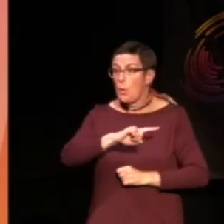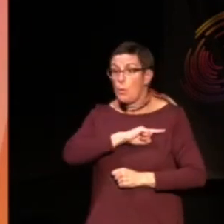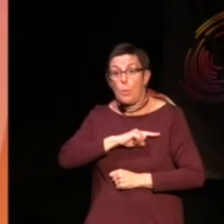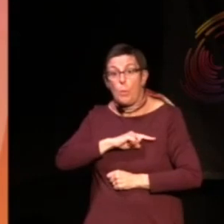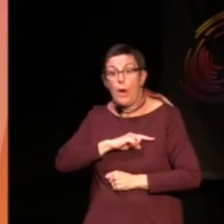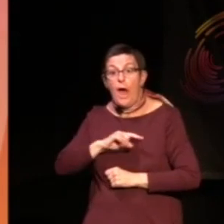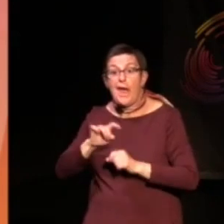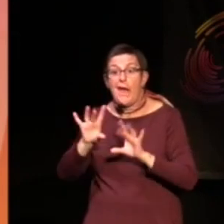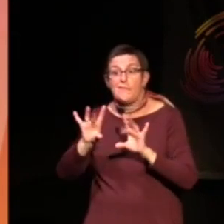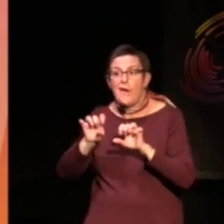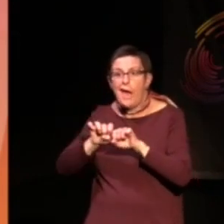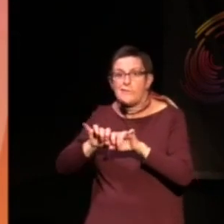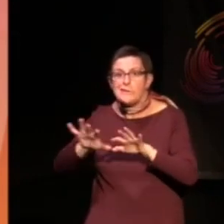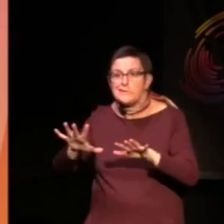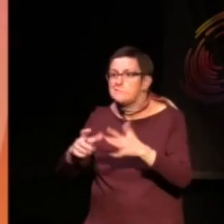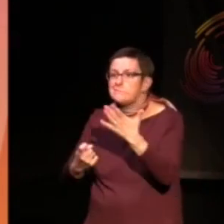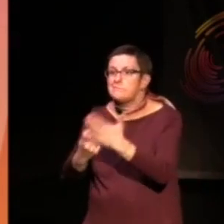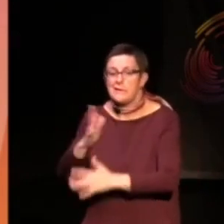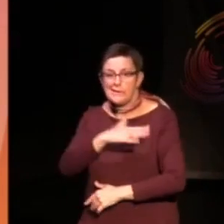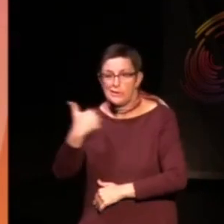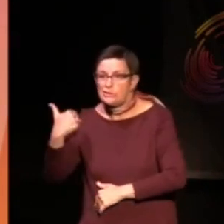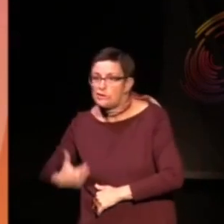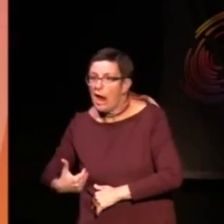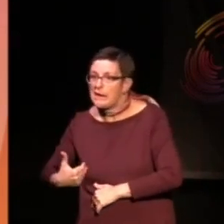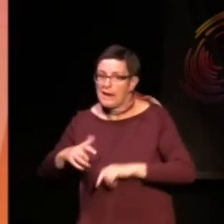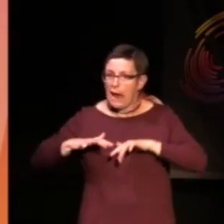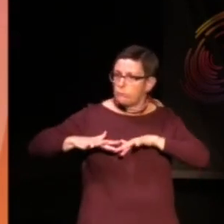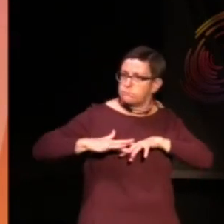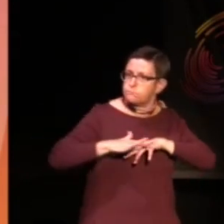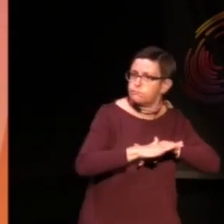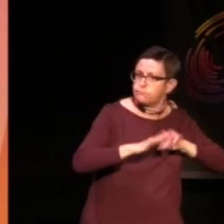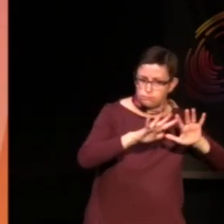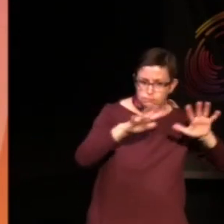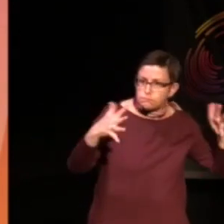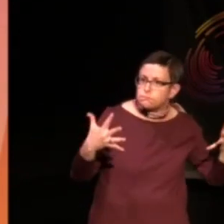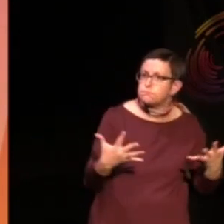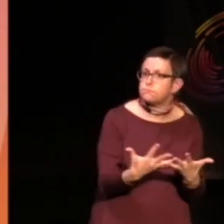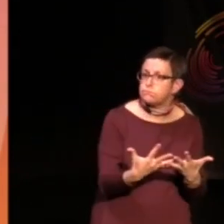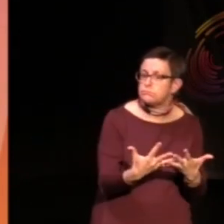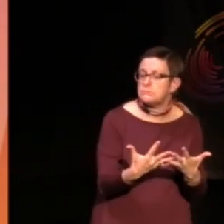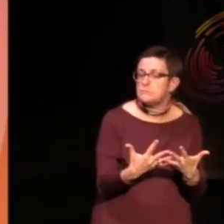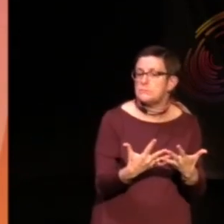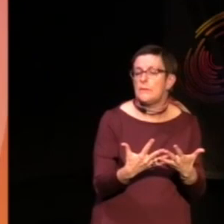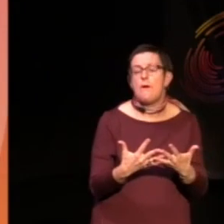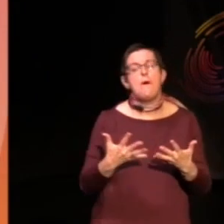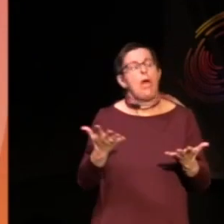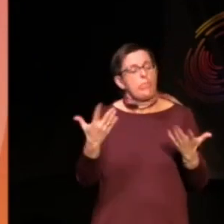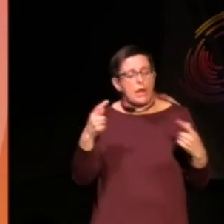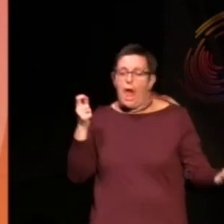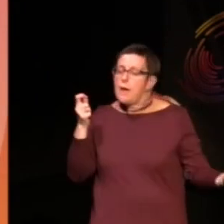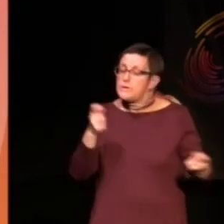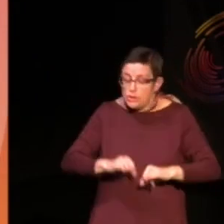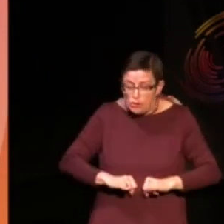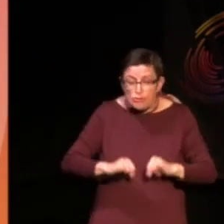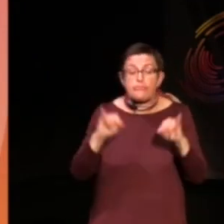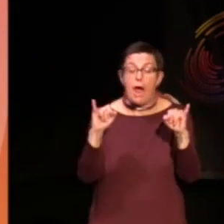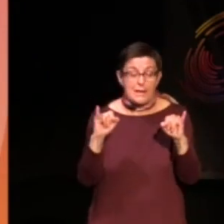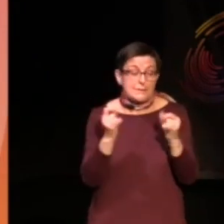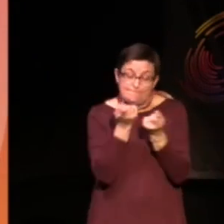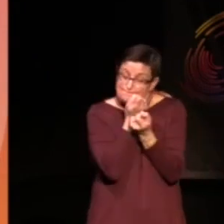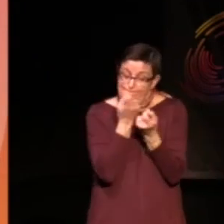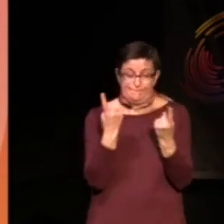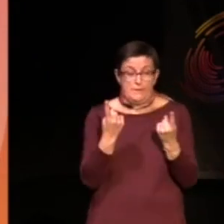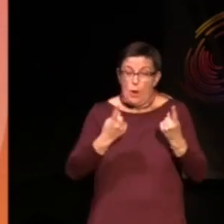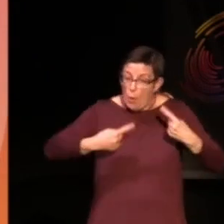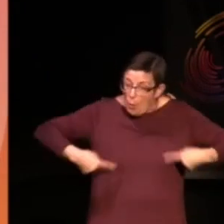and continents away. Climate crisis has made it all too clear that no part of the world will be immune to